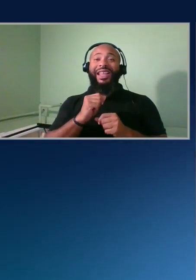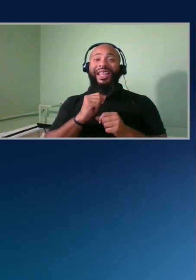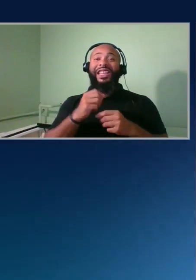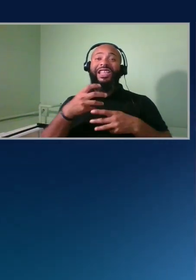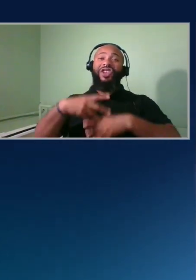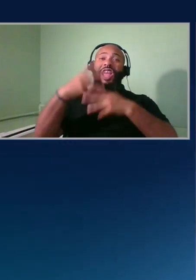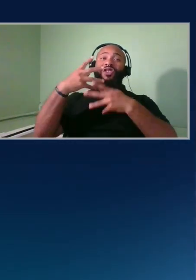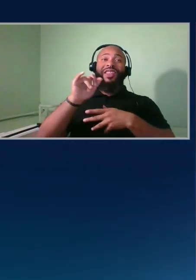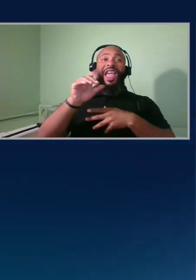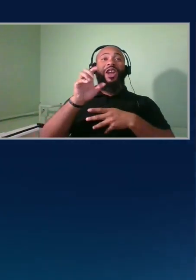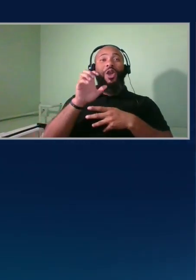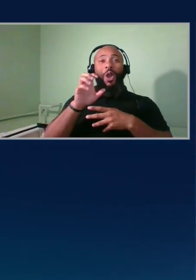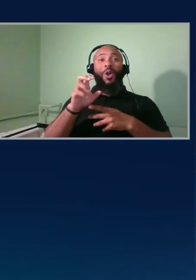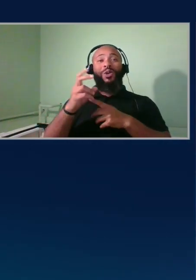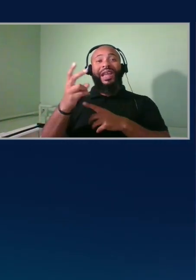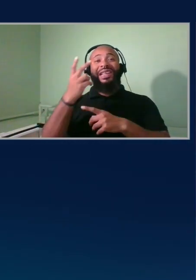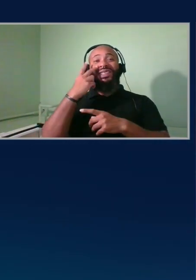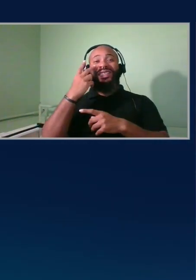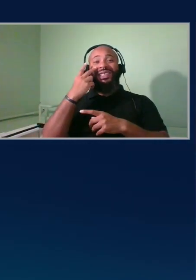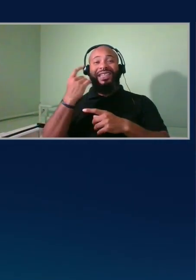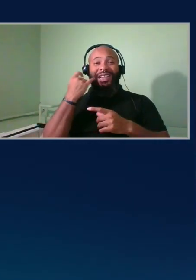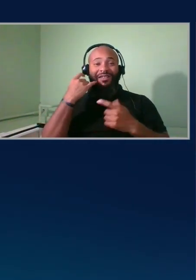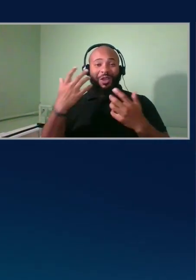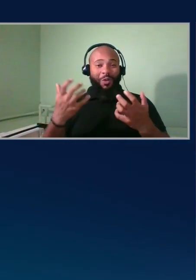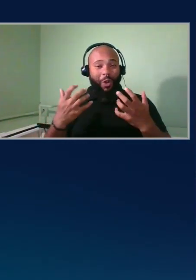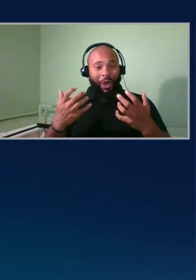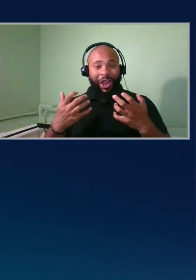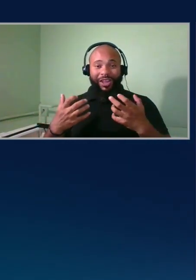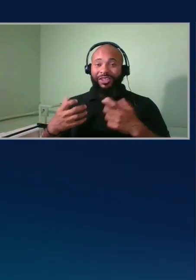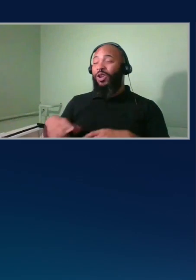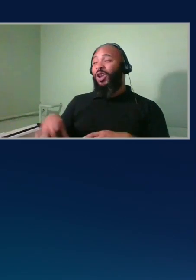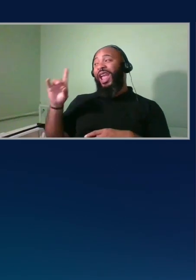it. Hey, AD Knight, we're gonna make it even more dope for you. Okay. Okay.